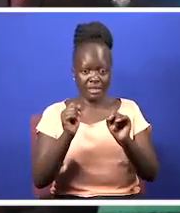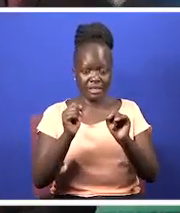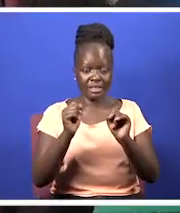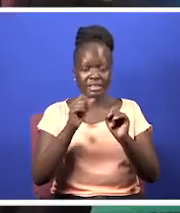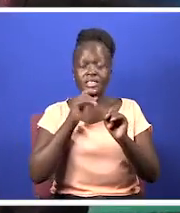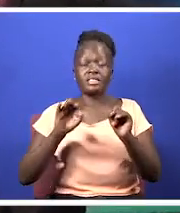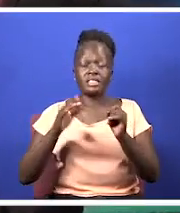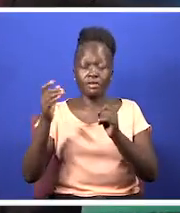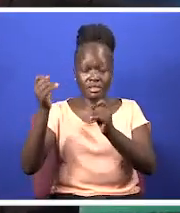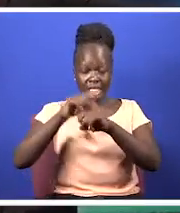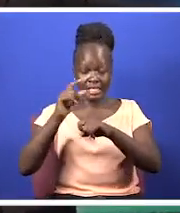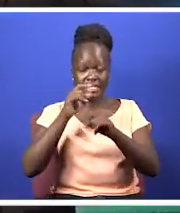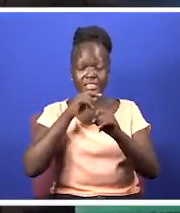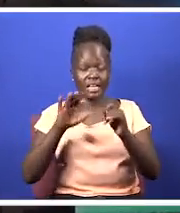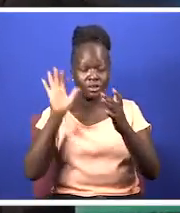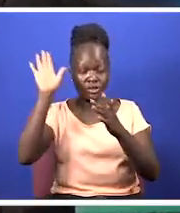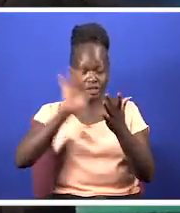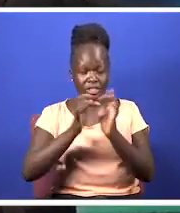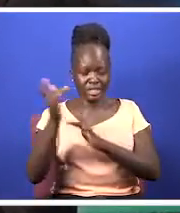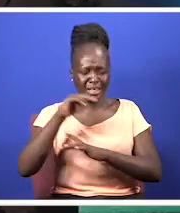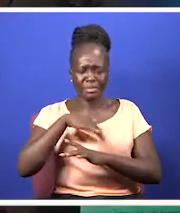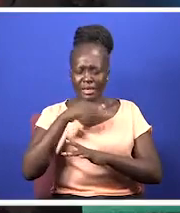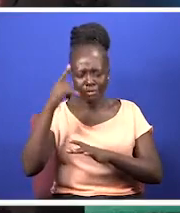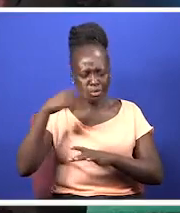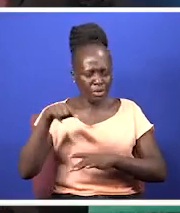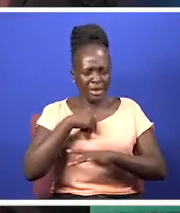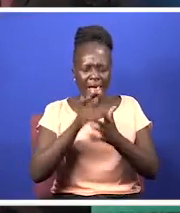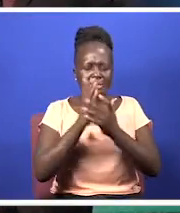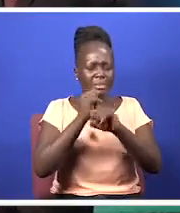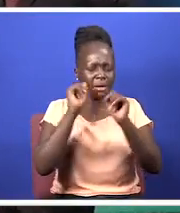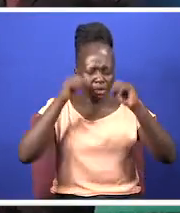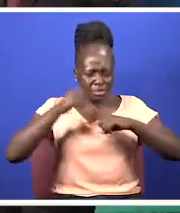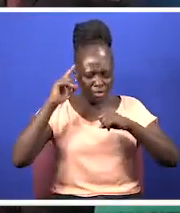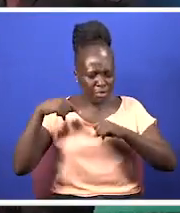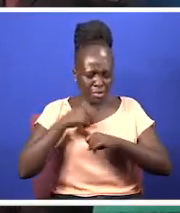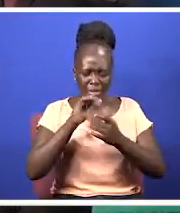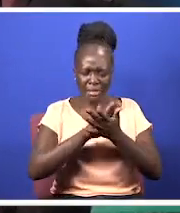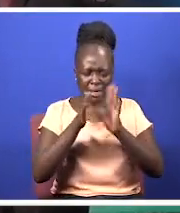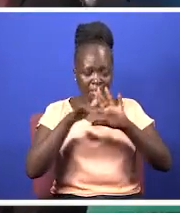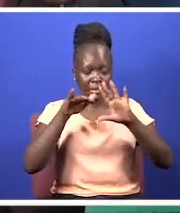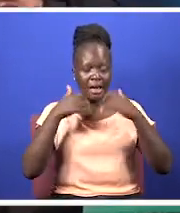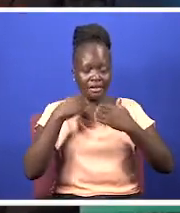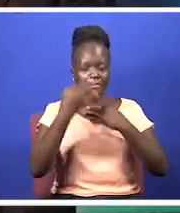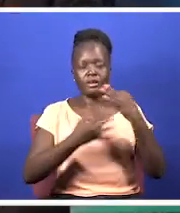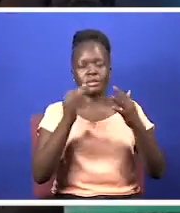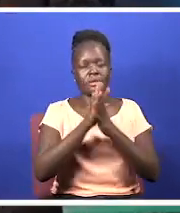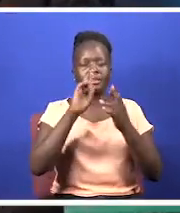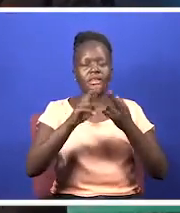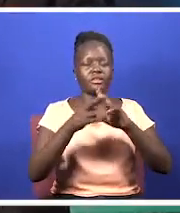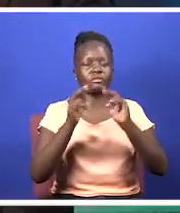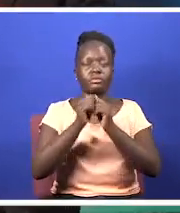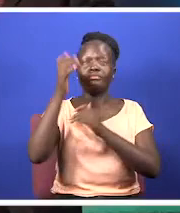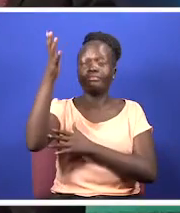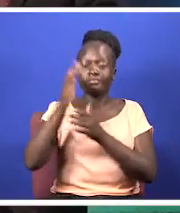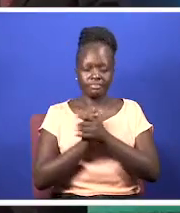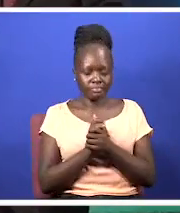son Jesus, yes, to come and die for us and make it possible for us to be in fellowship and relationship with